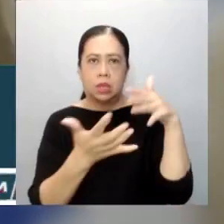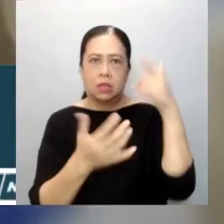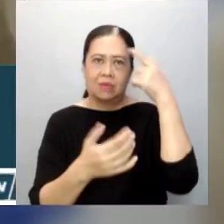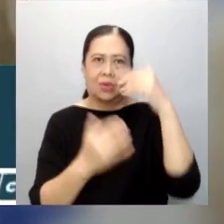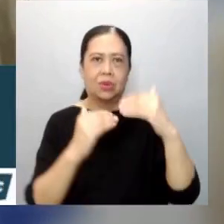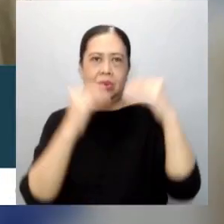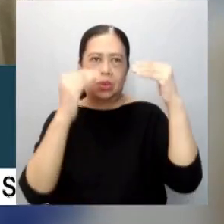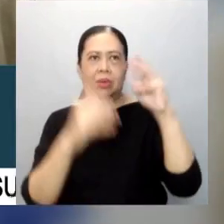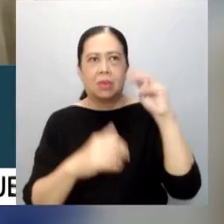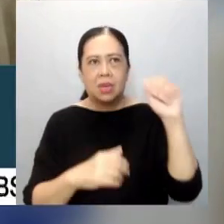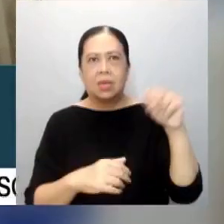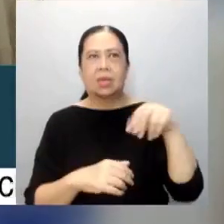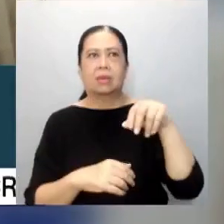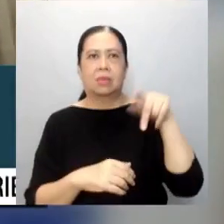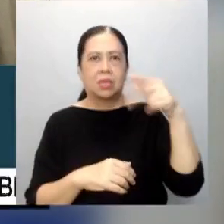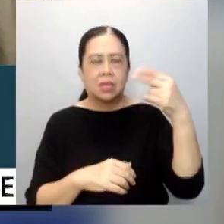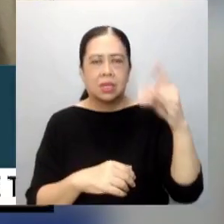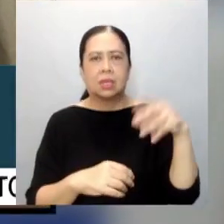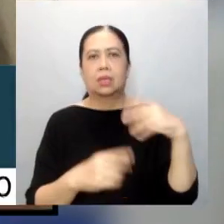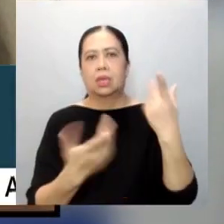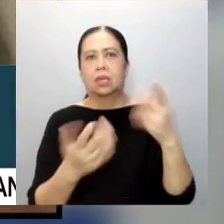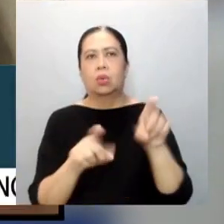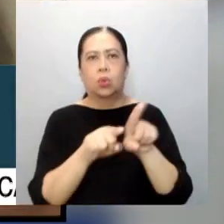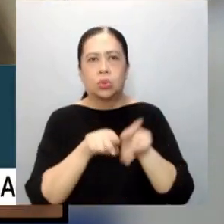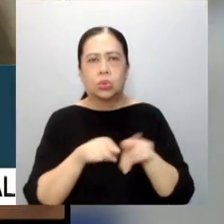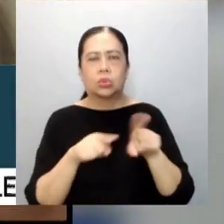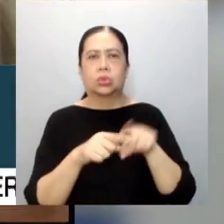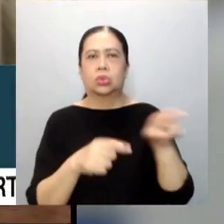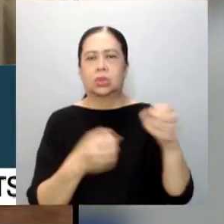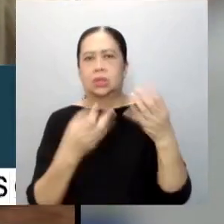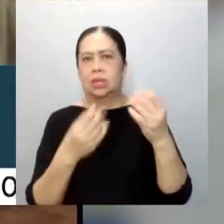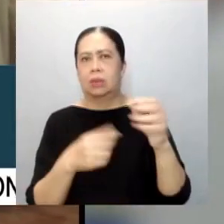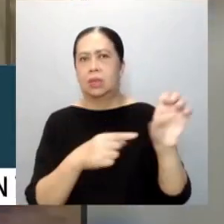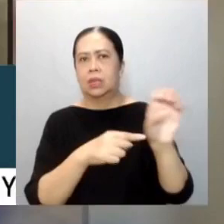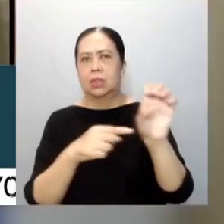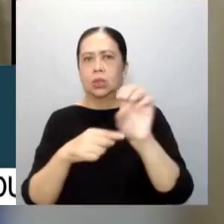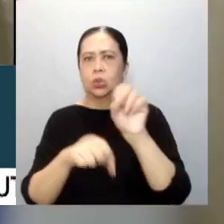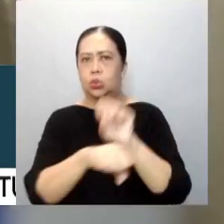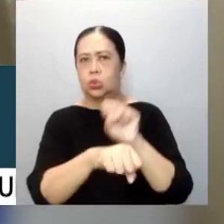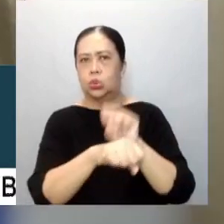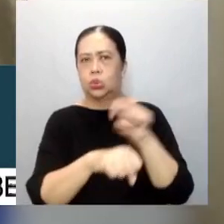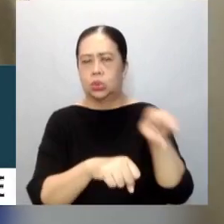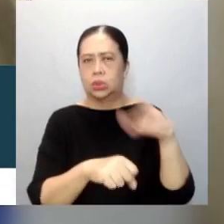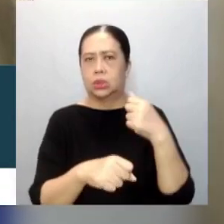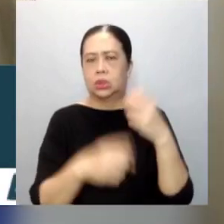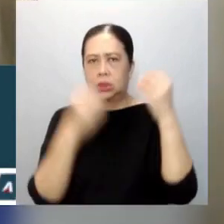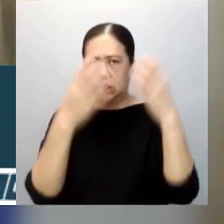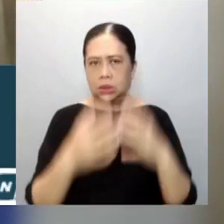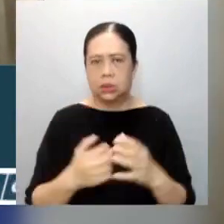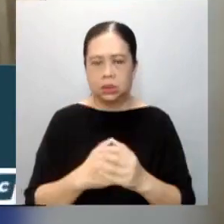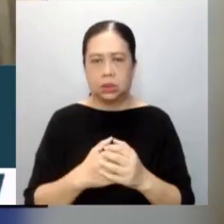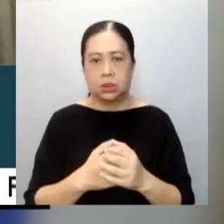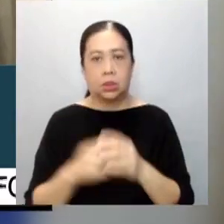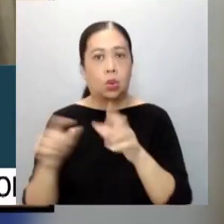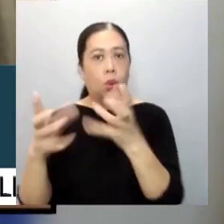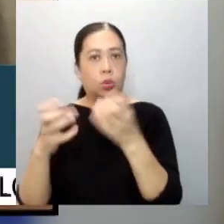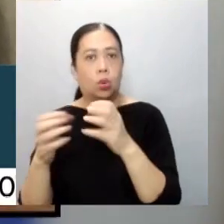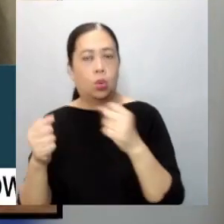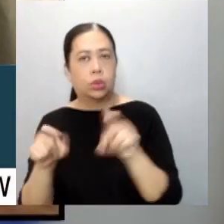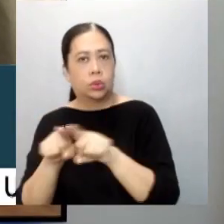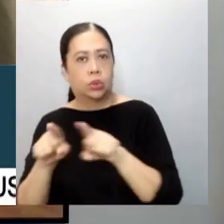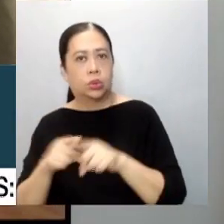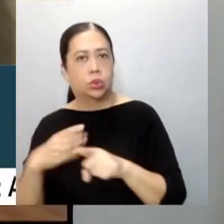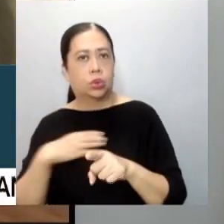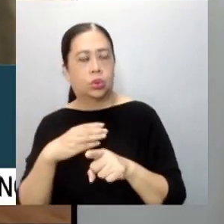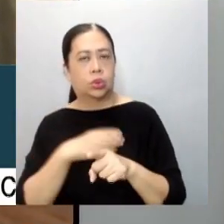other expenses for their teaching duties. Dr. Jonathan Geronimo, Secretary General of ACT Private Schools, also wants Congress to pass a